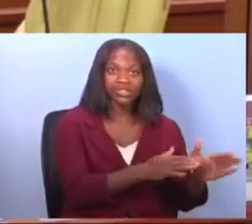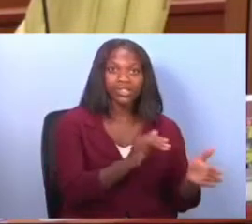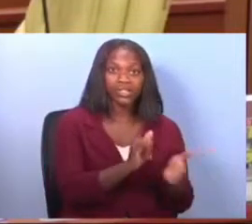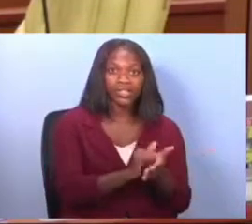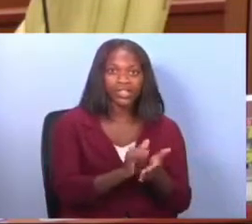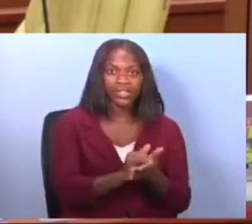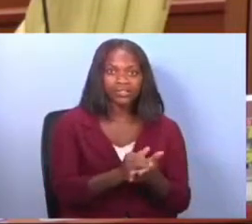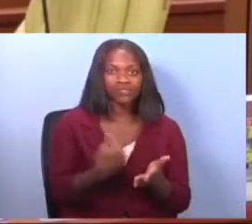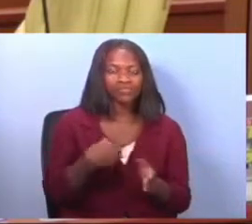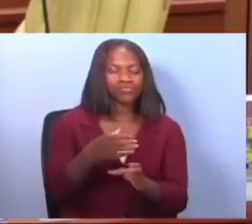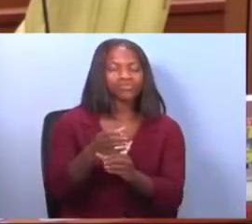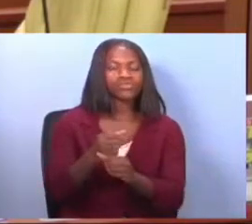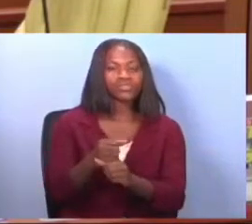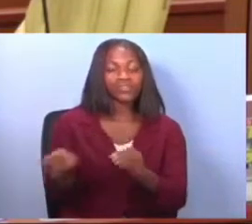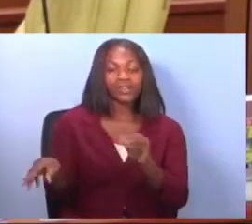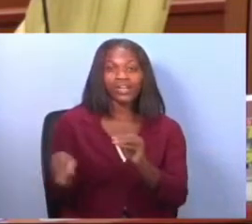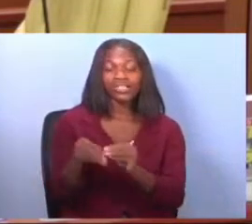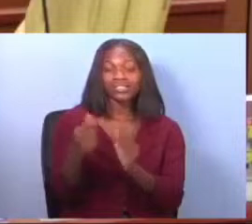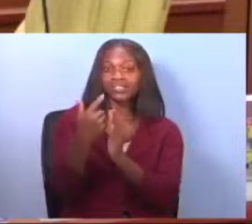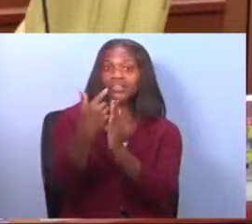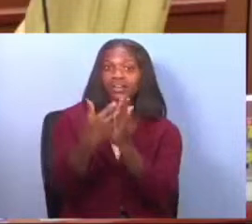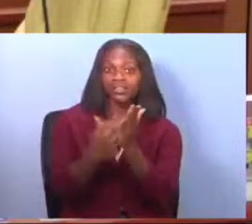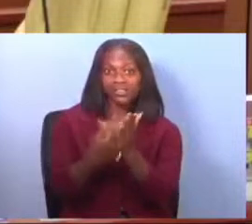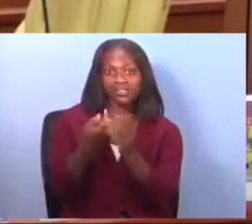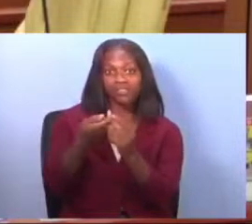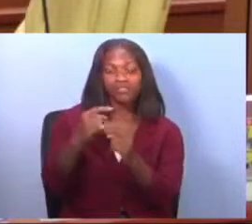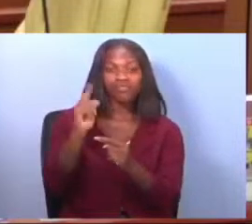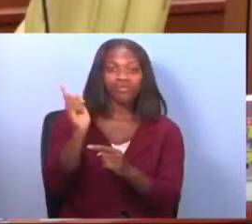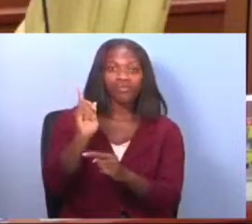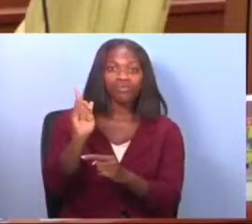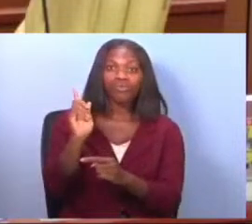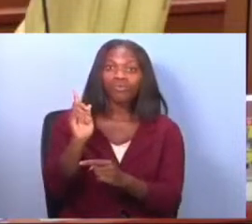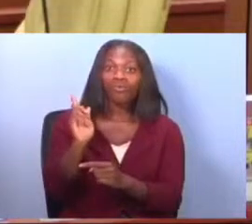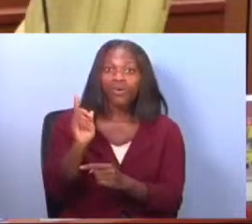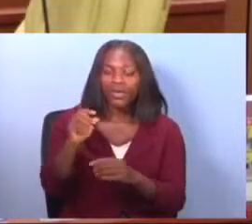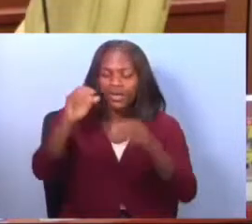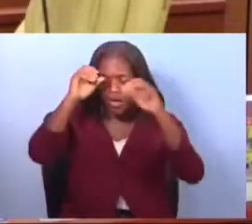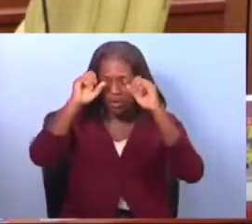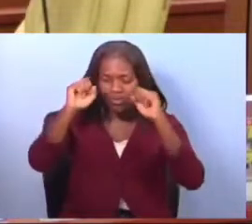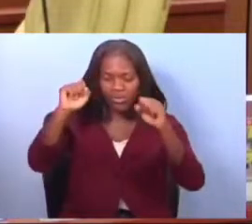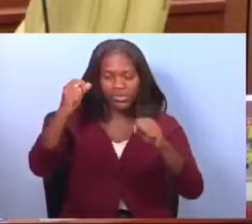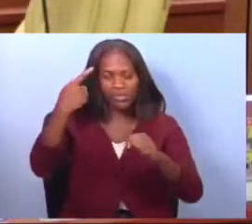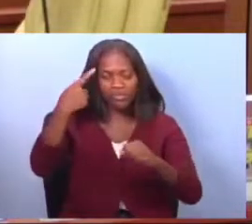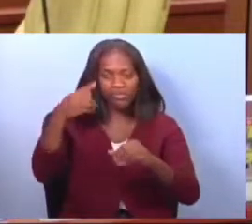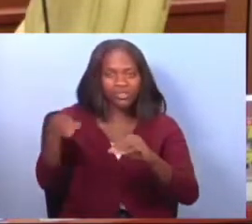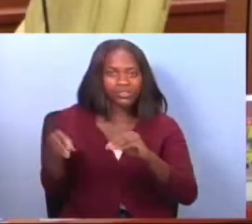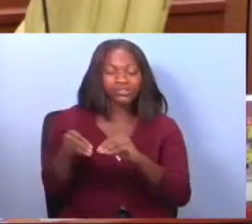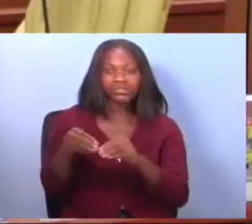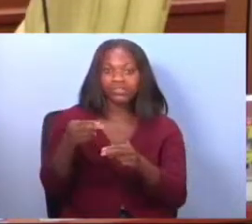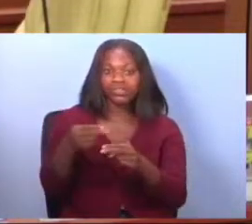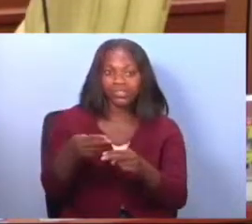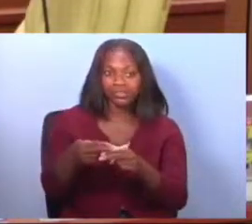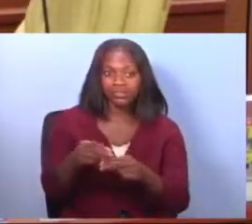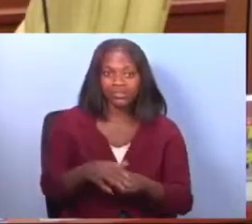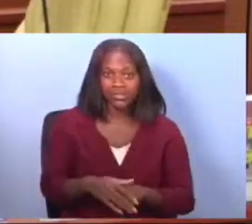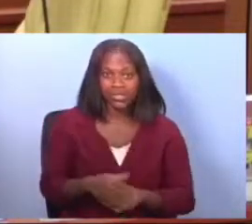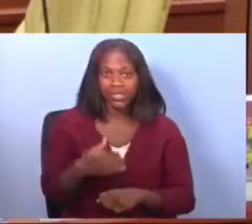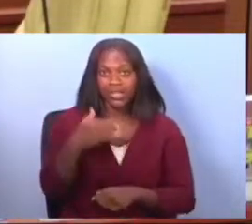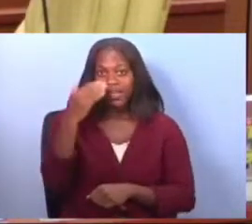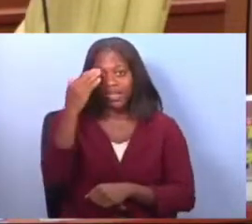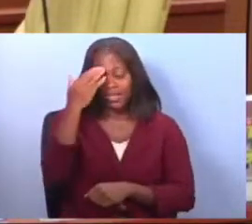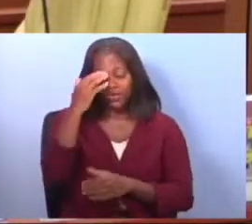supplementary list from the president on his nomination. We know that list has kept a lot of my colleagues in the